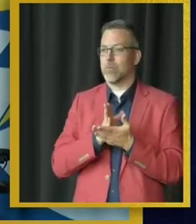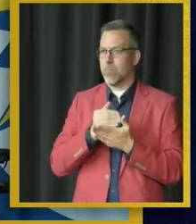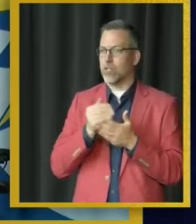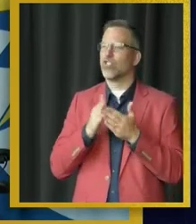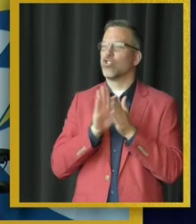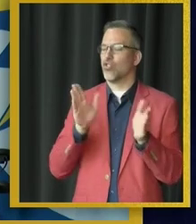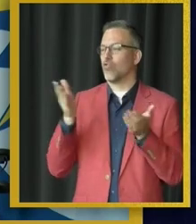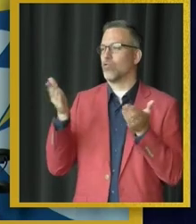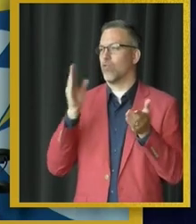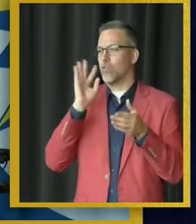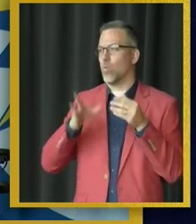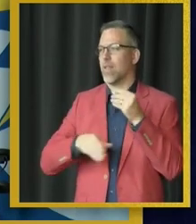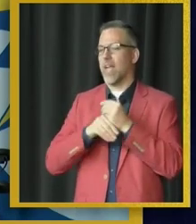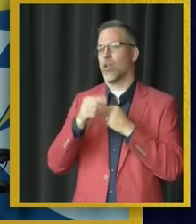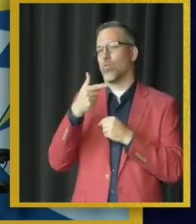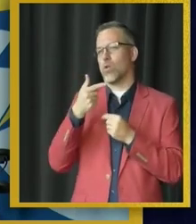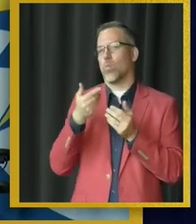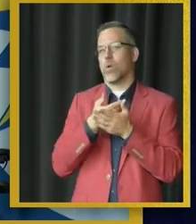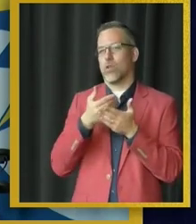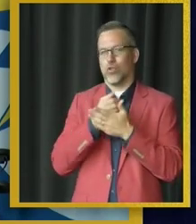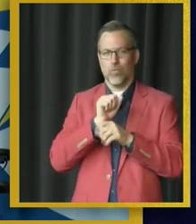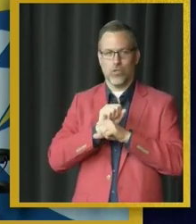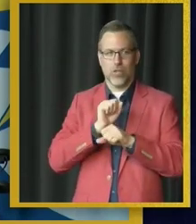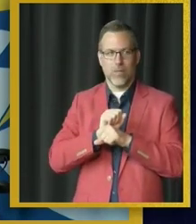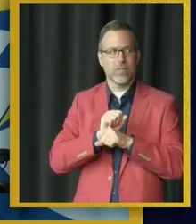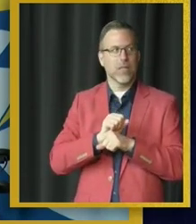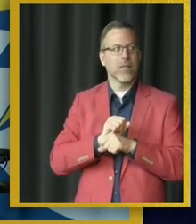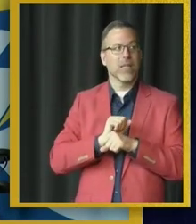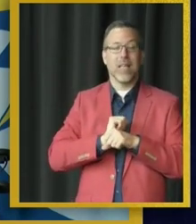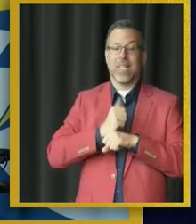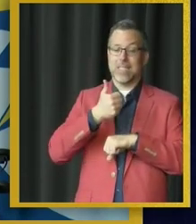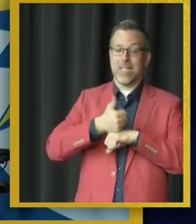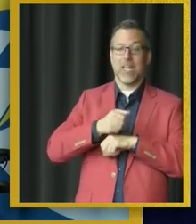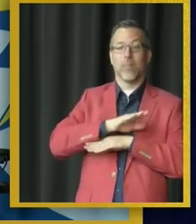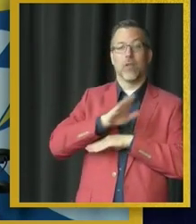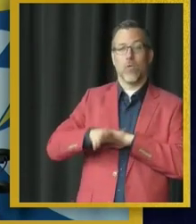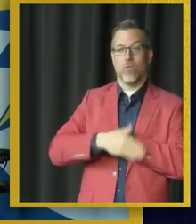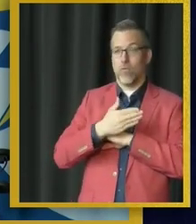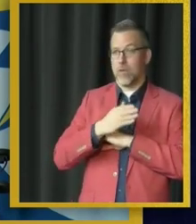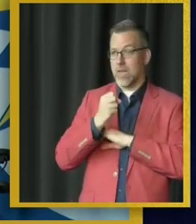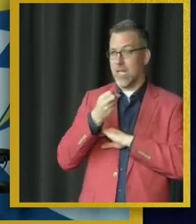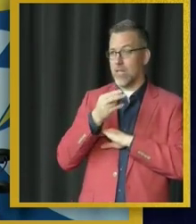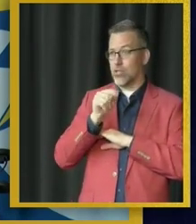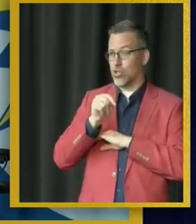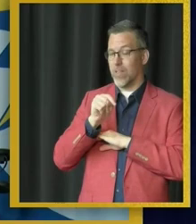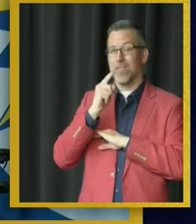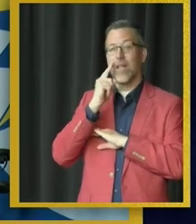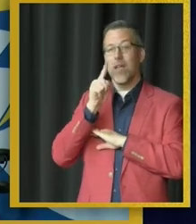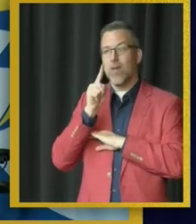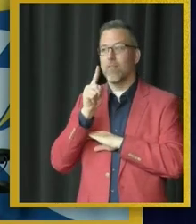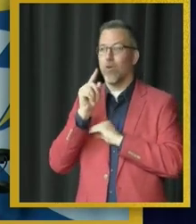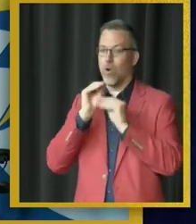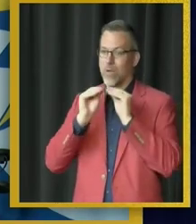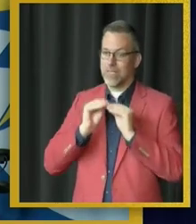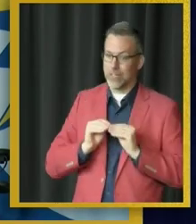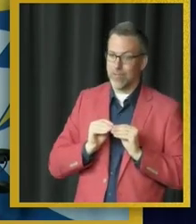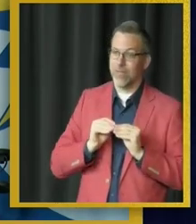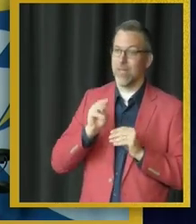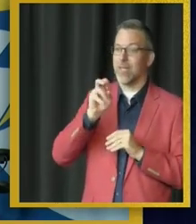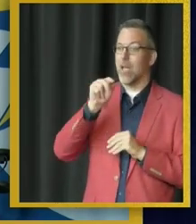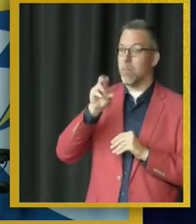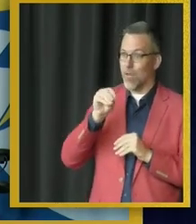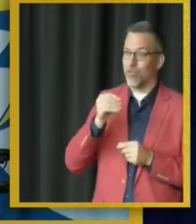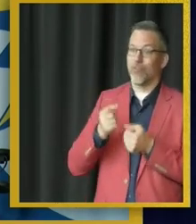add 21 new positions and establish an overnight shift for servicing Metro